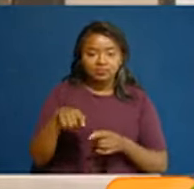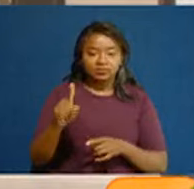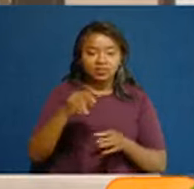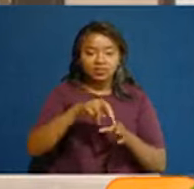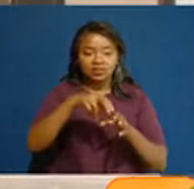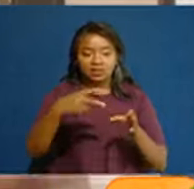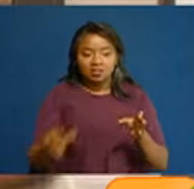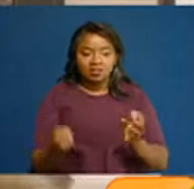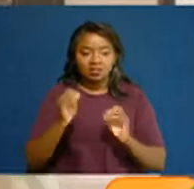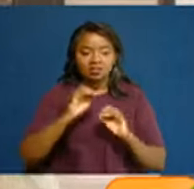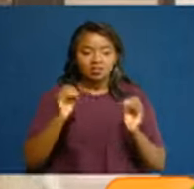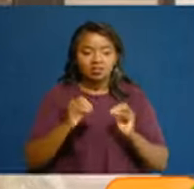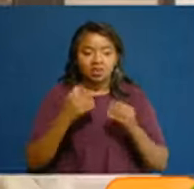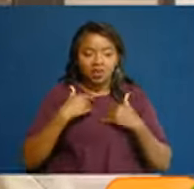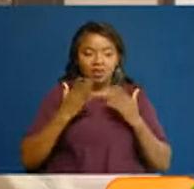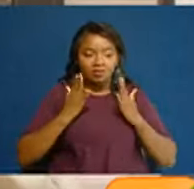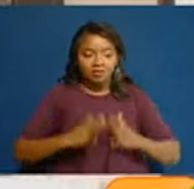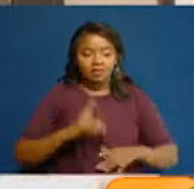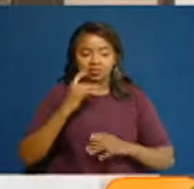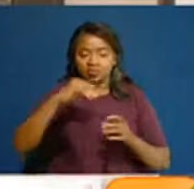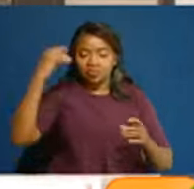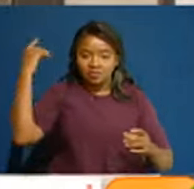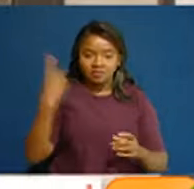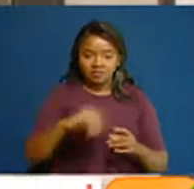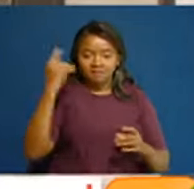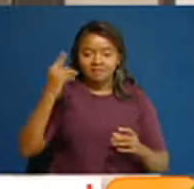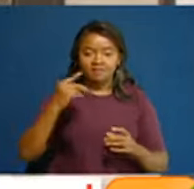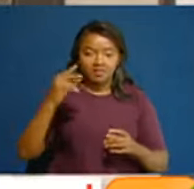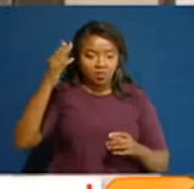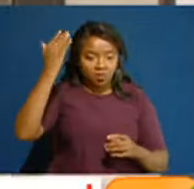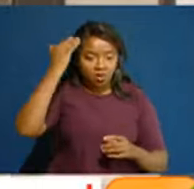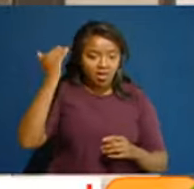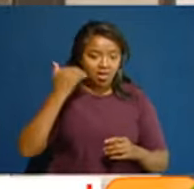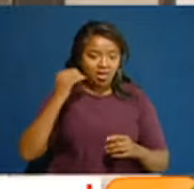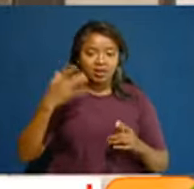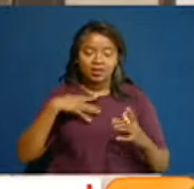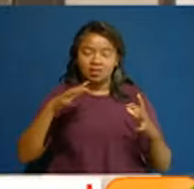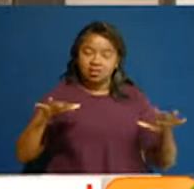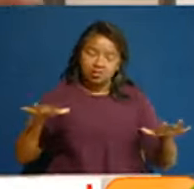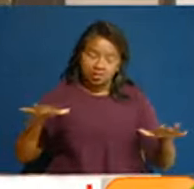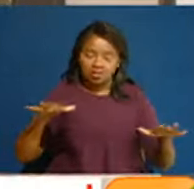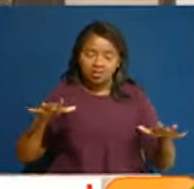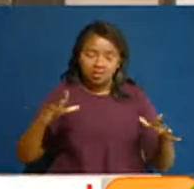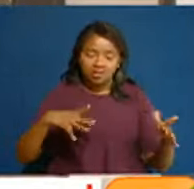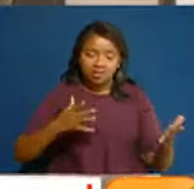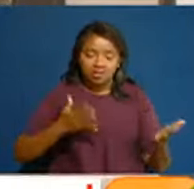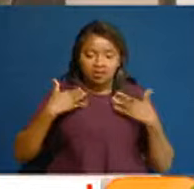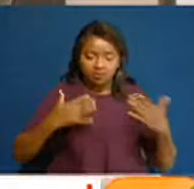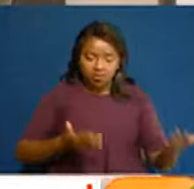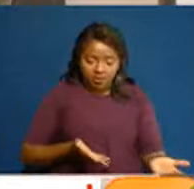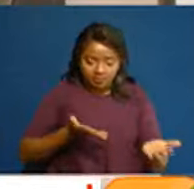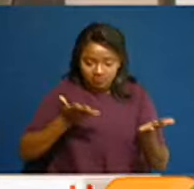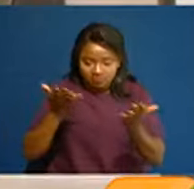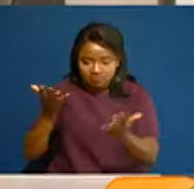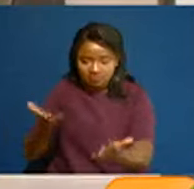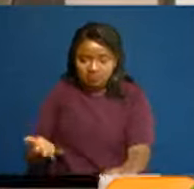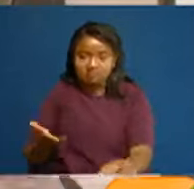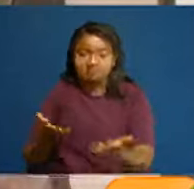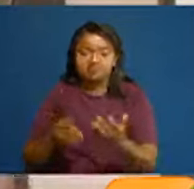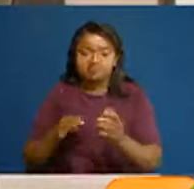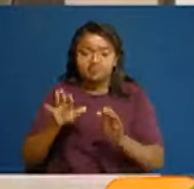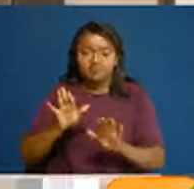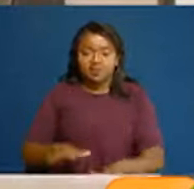Huyu mtoto ni mtu amemchapa na kitu na blunt object kwa kichwa akawa amezimia na sasa ni kama amepigwa na hawa watu.